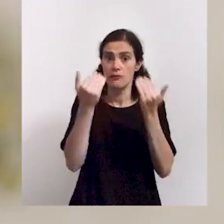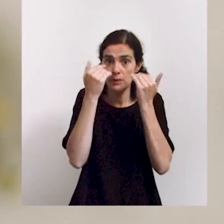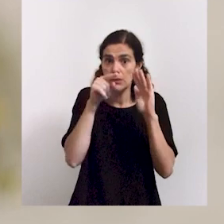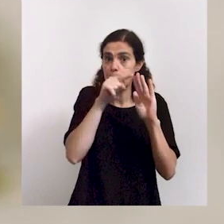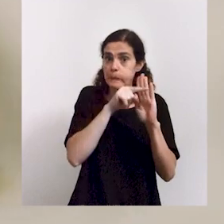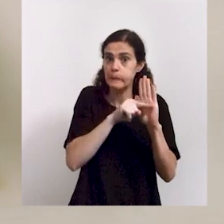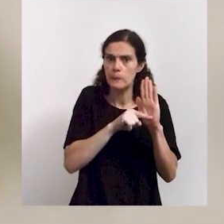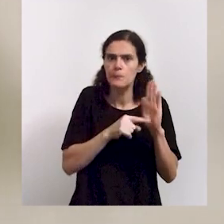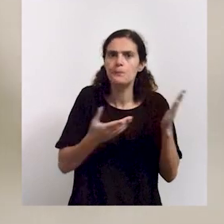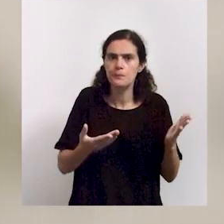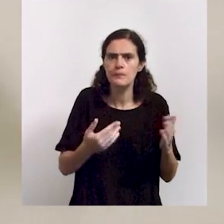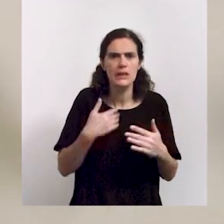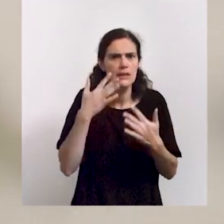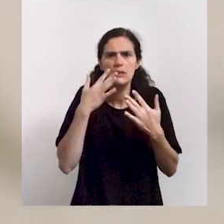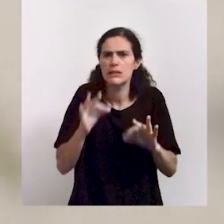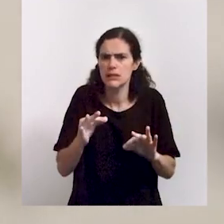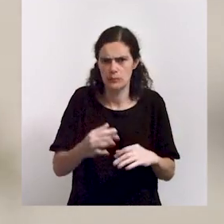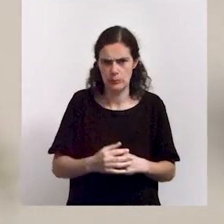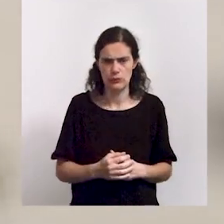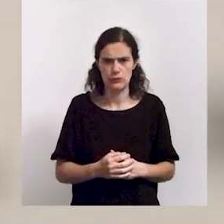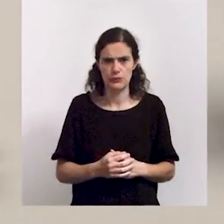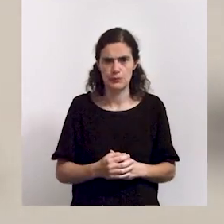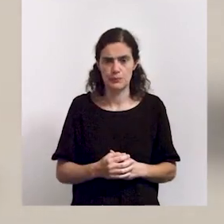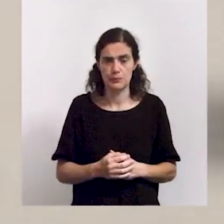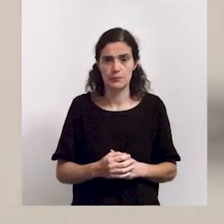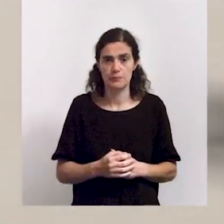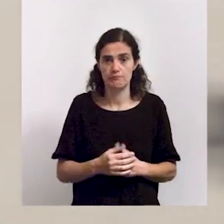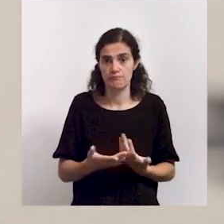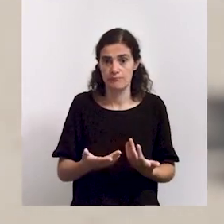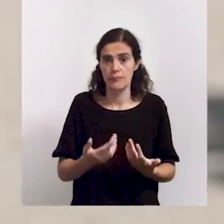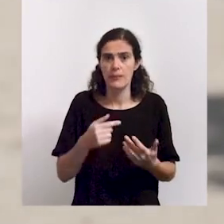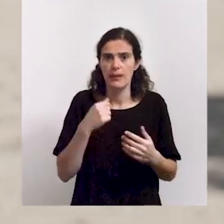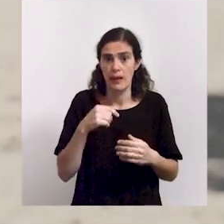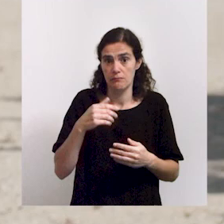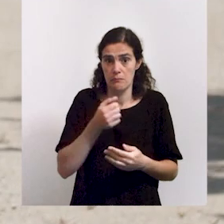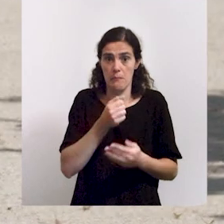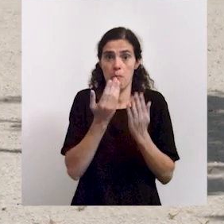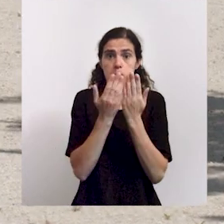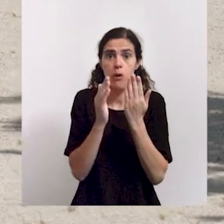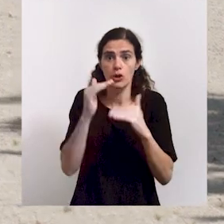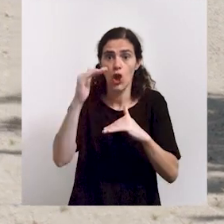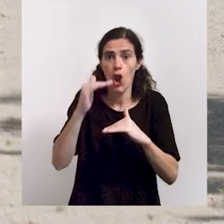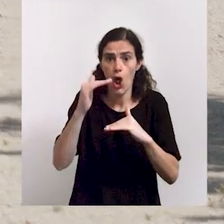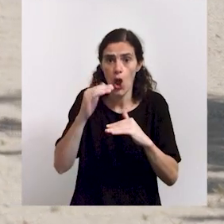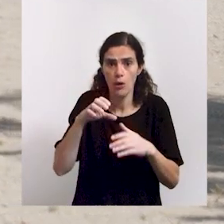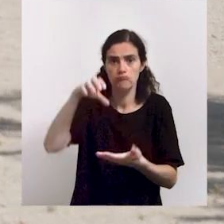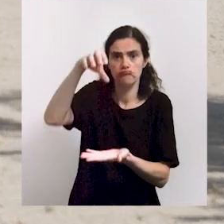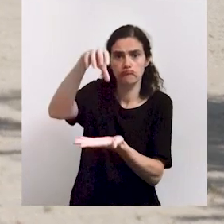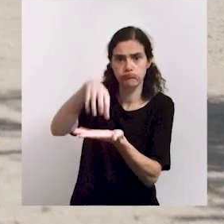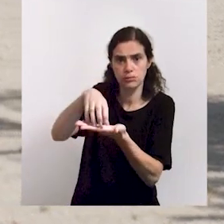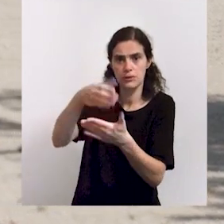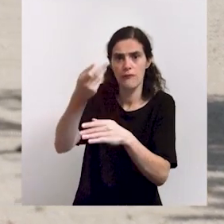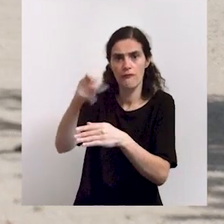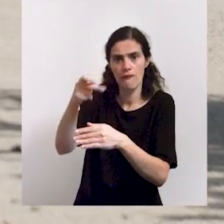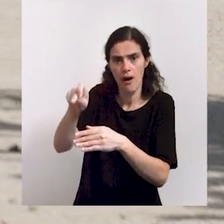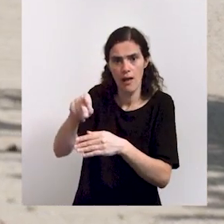instruction, are very, very simple. Install a tiny door outside